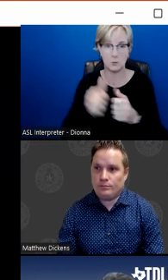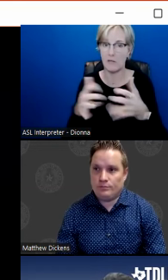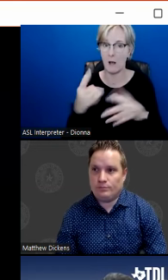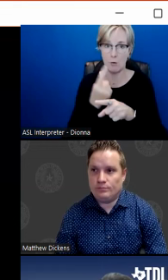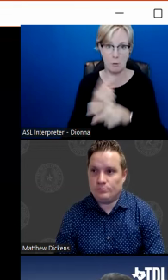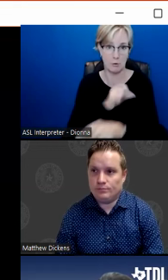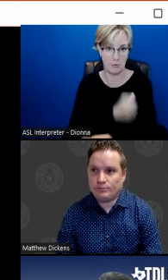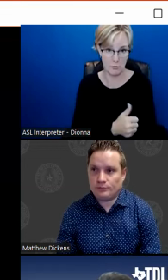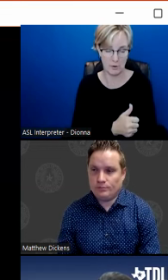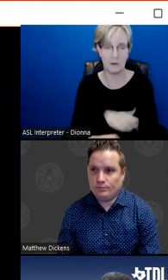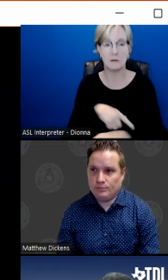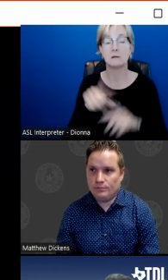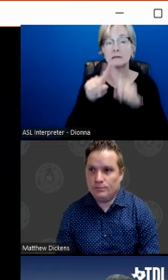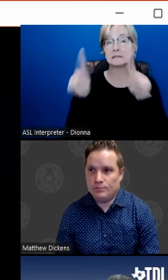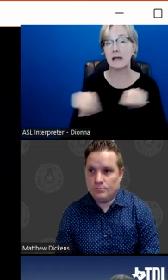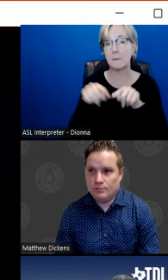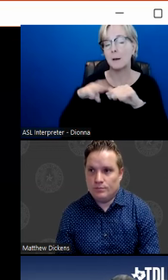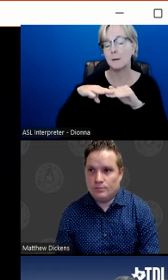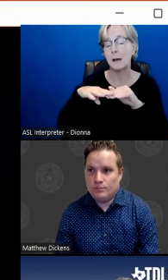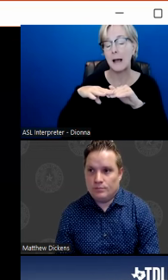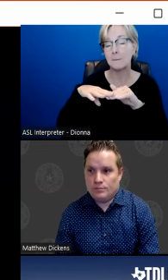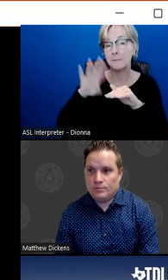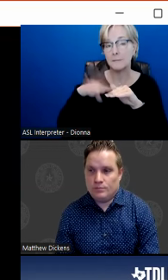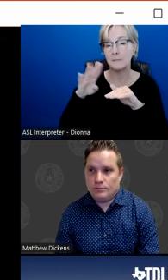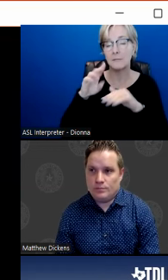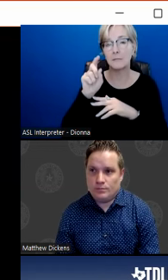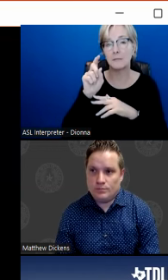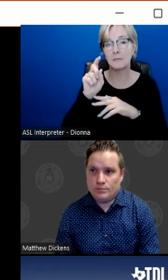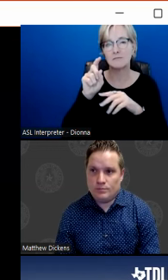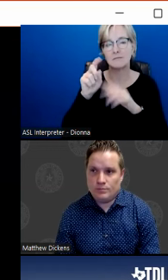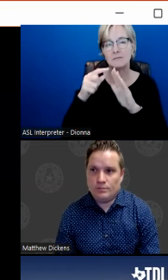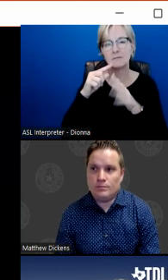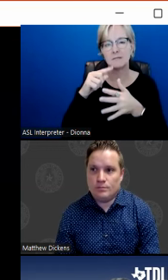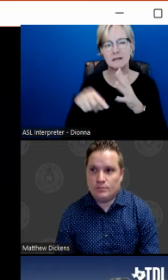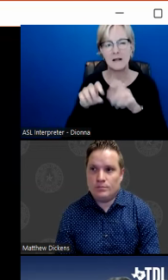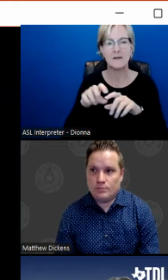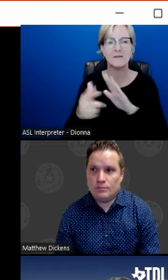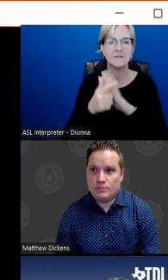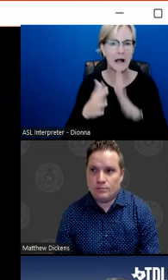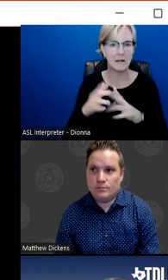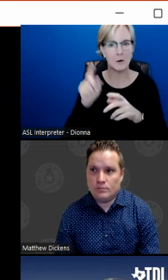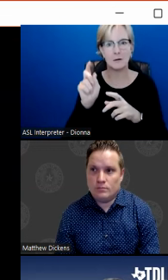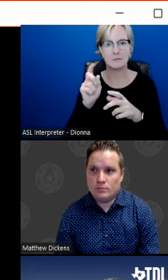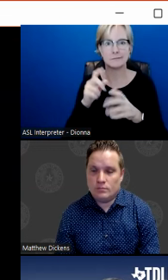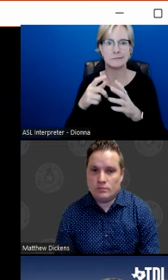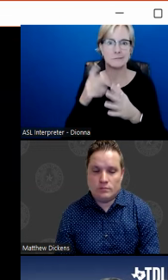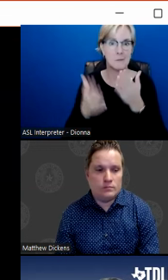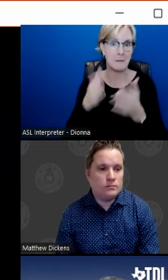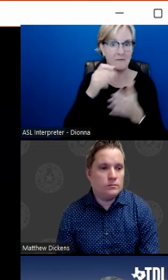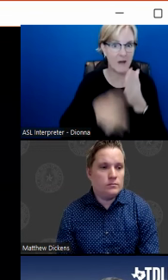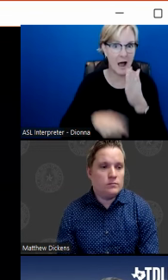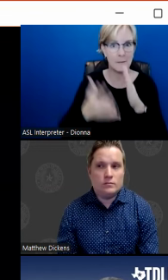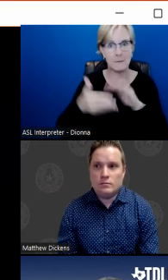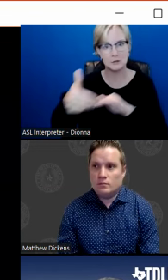authority. The sign must be at a minimum has to state violators subject to fine and towing, and must be mounted with